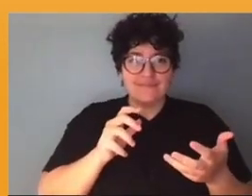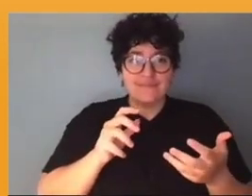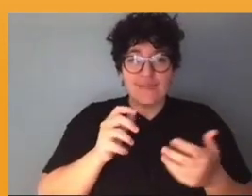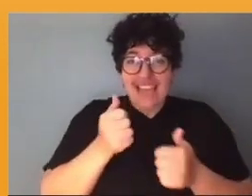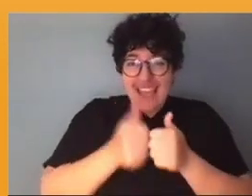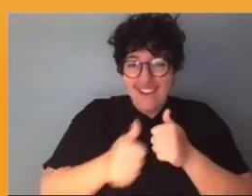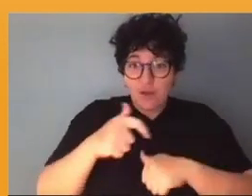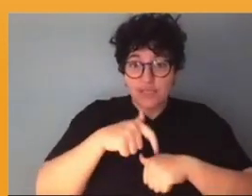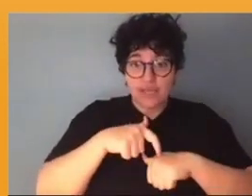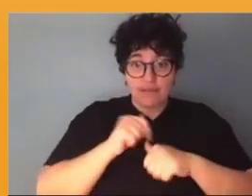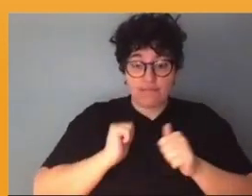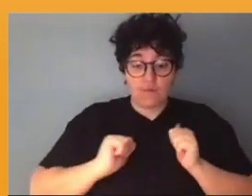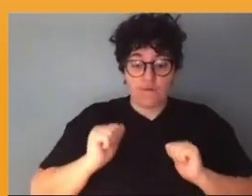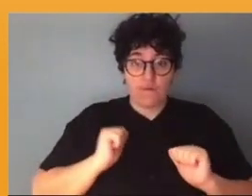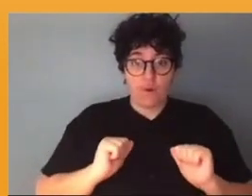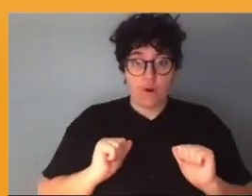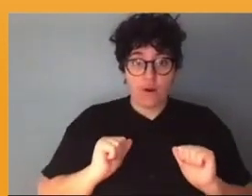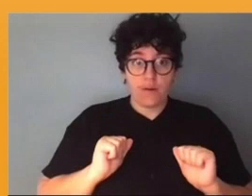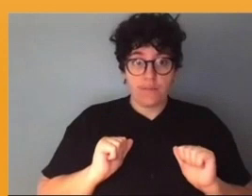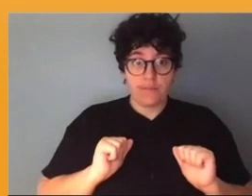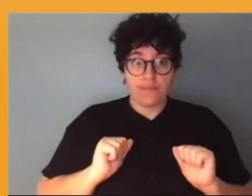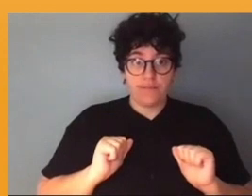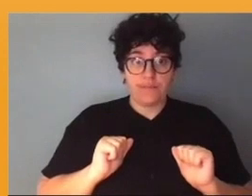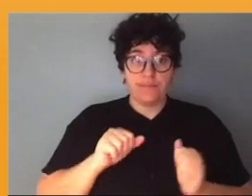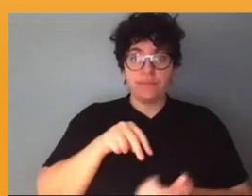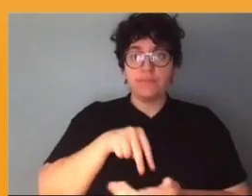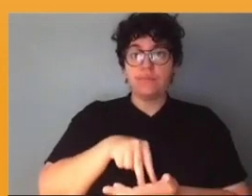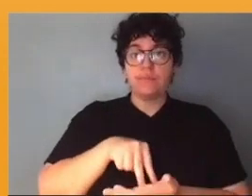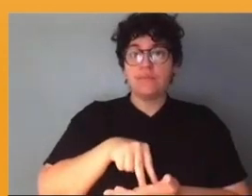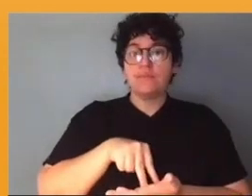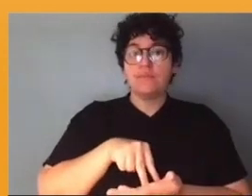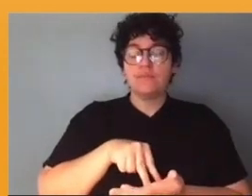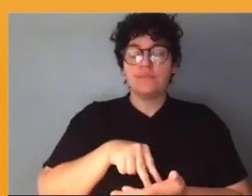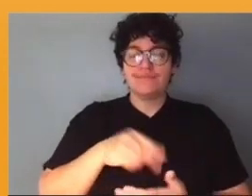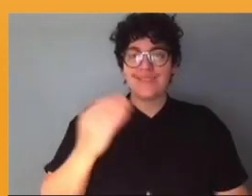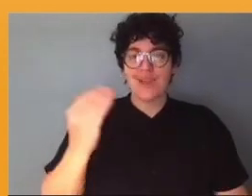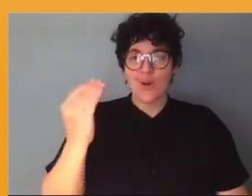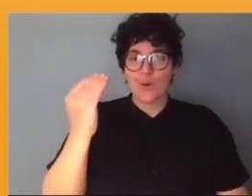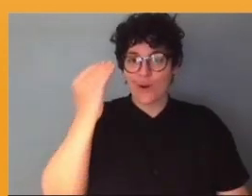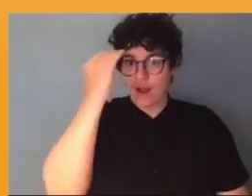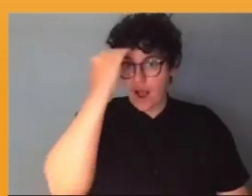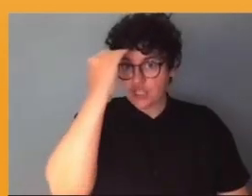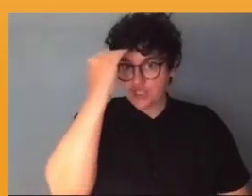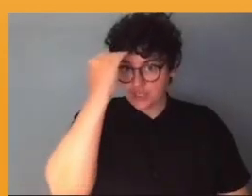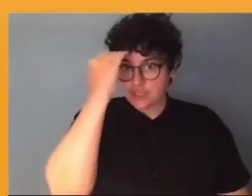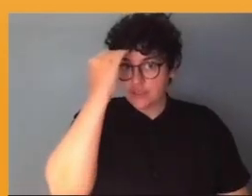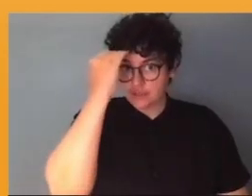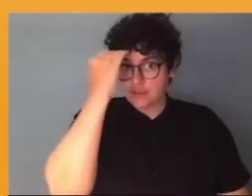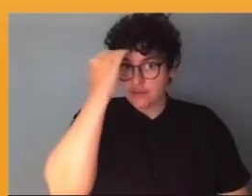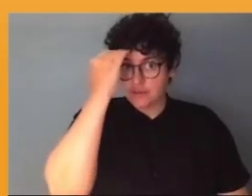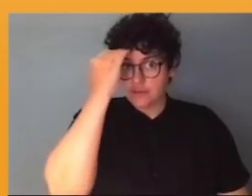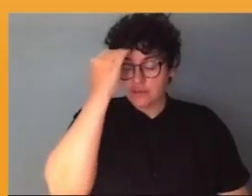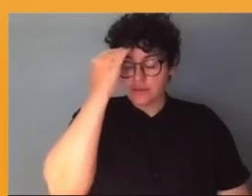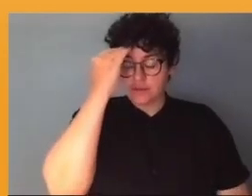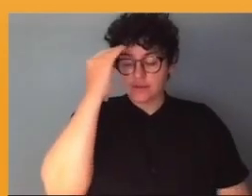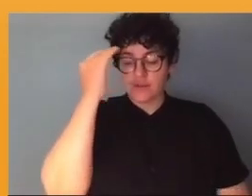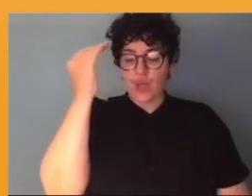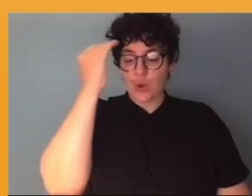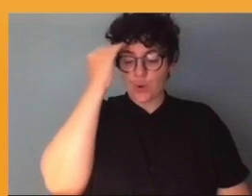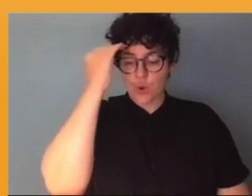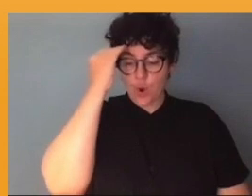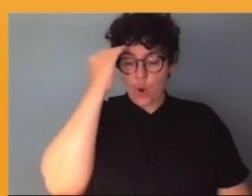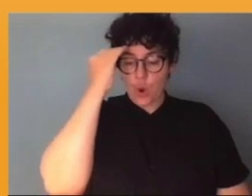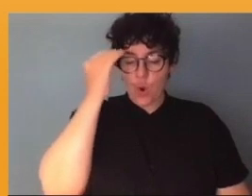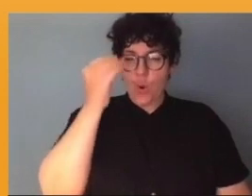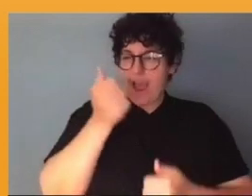we are very conscious about what all the body parts are